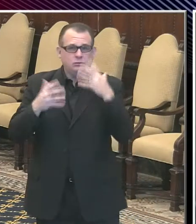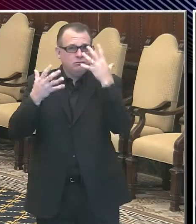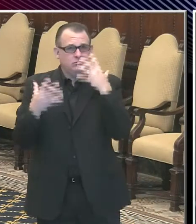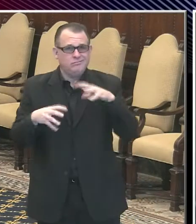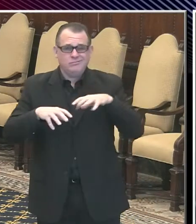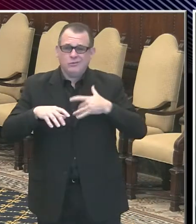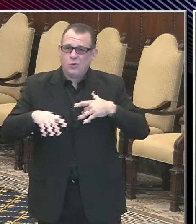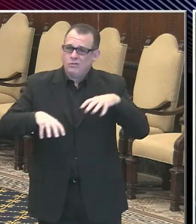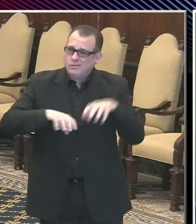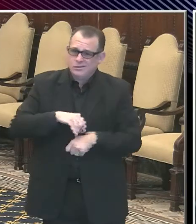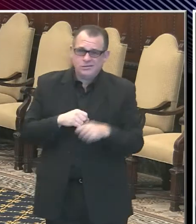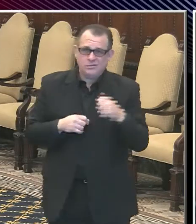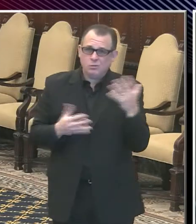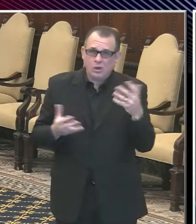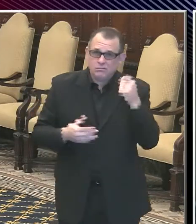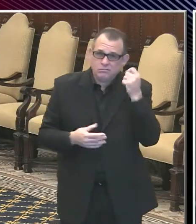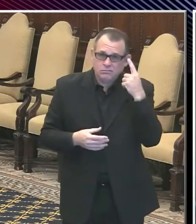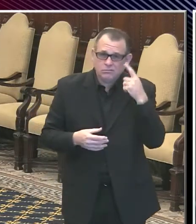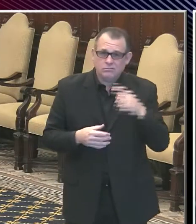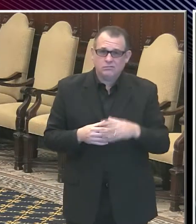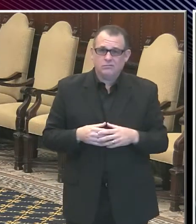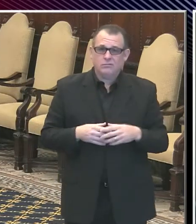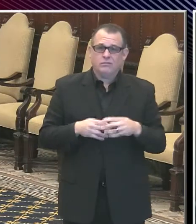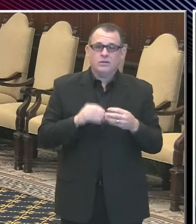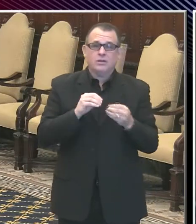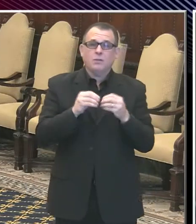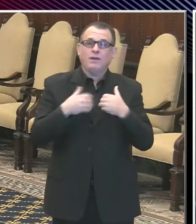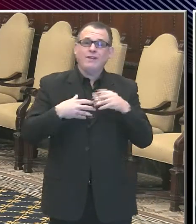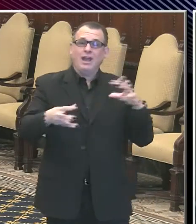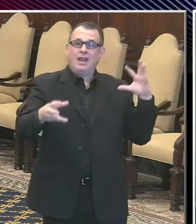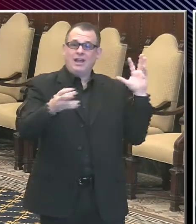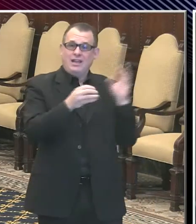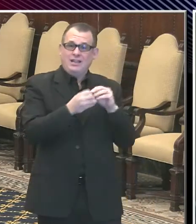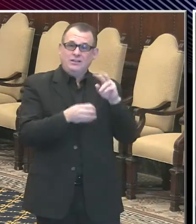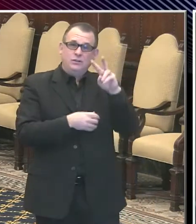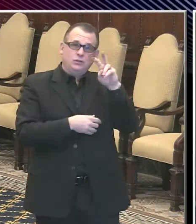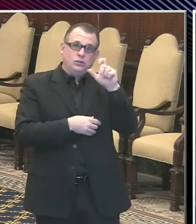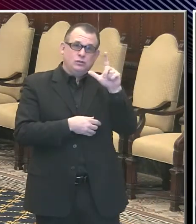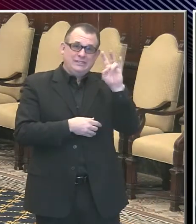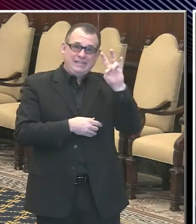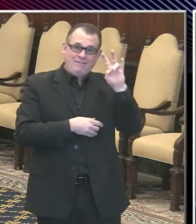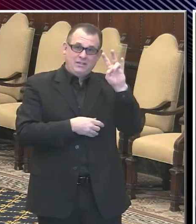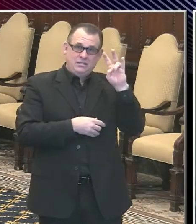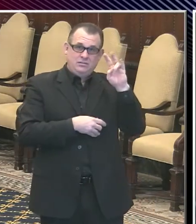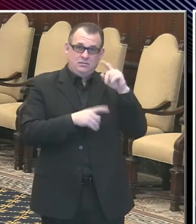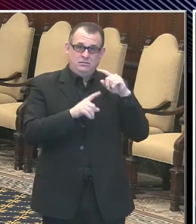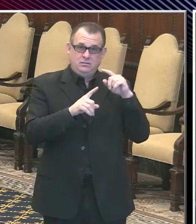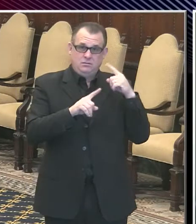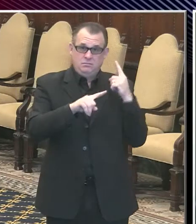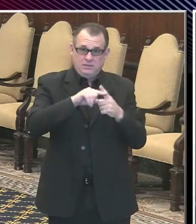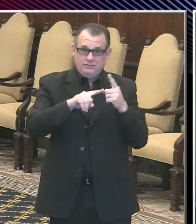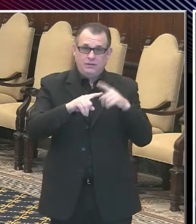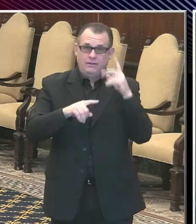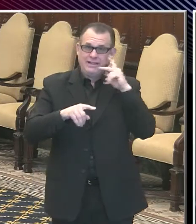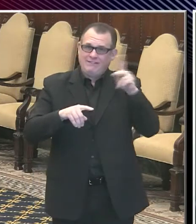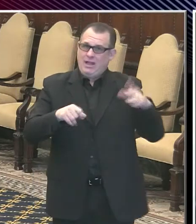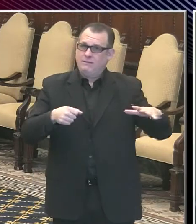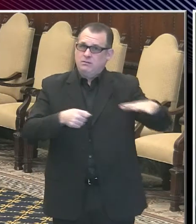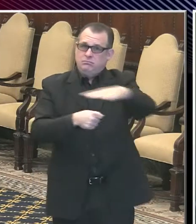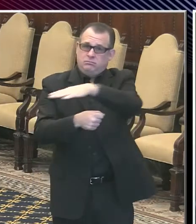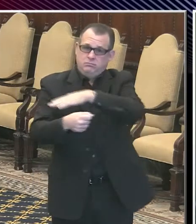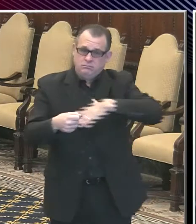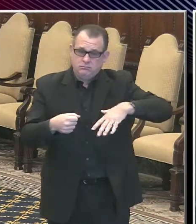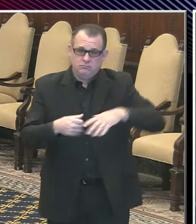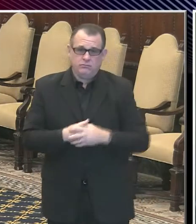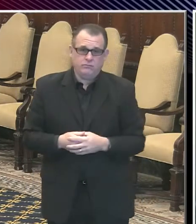are the details. As far as cases, we have 227 new cases of the infection confirmed in Philadelphia residents since this time yesterday,